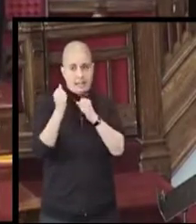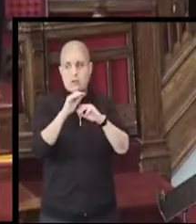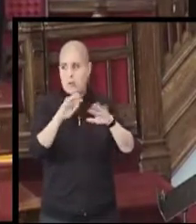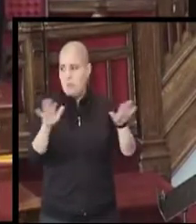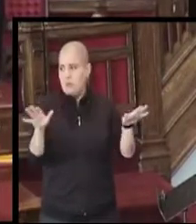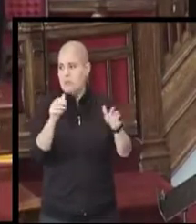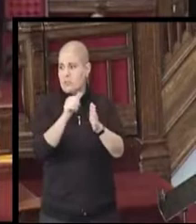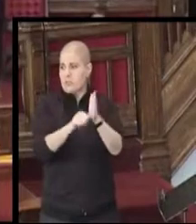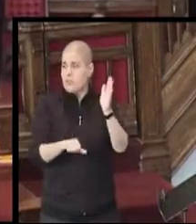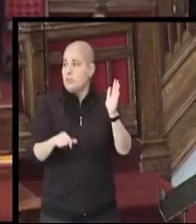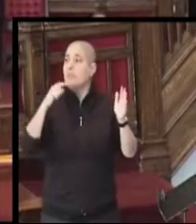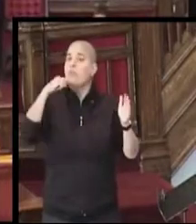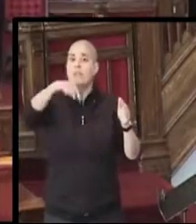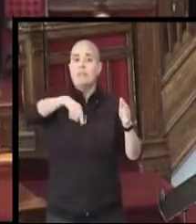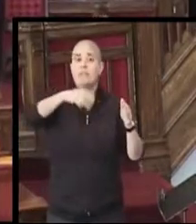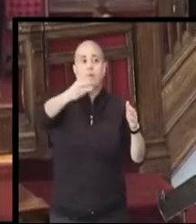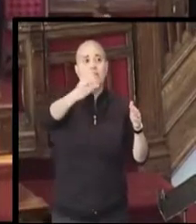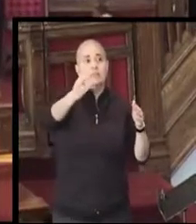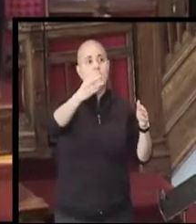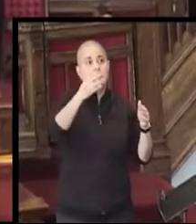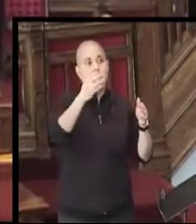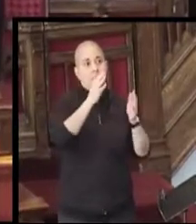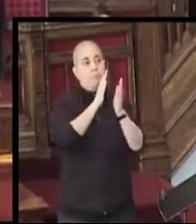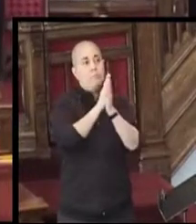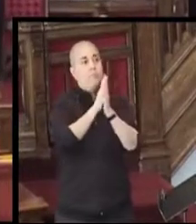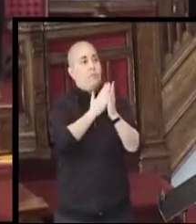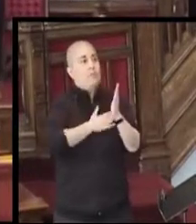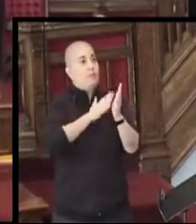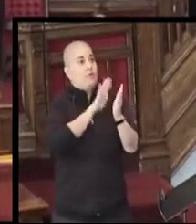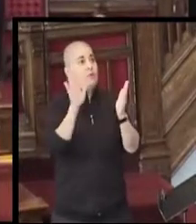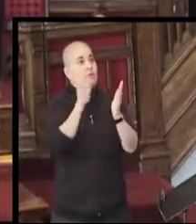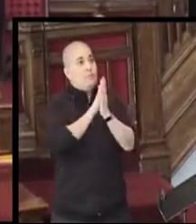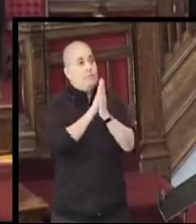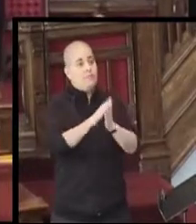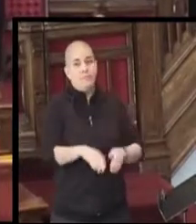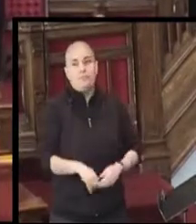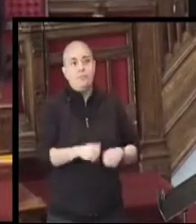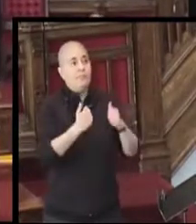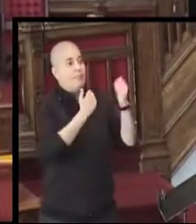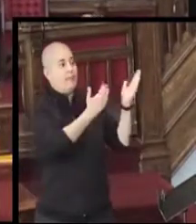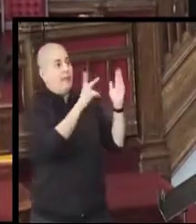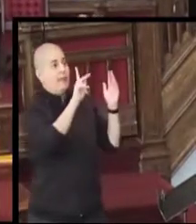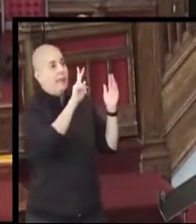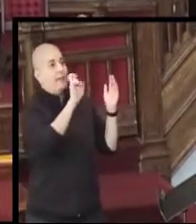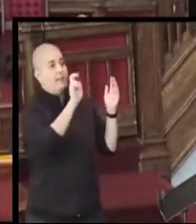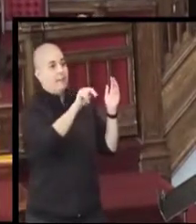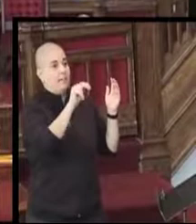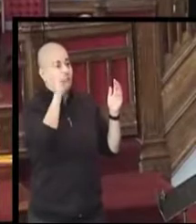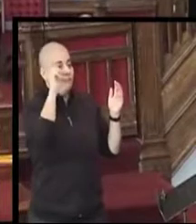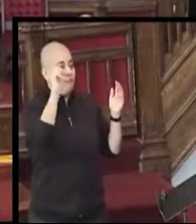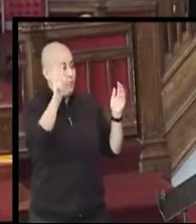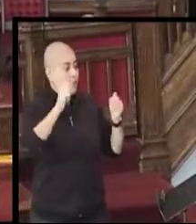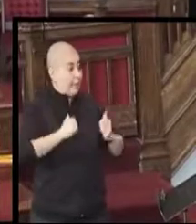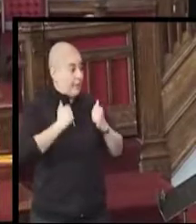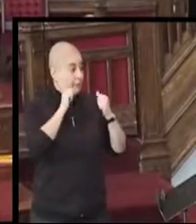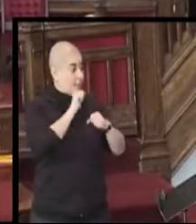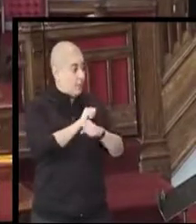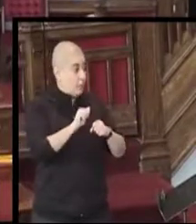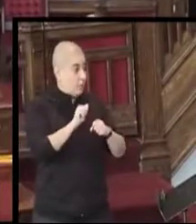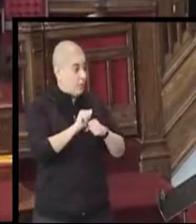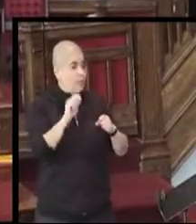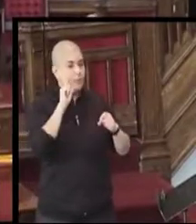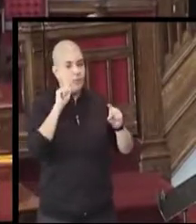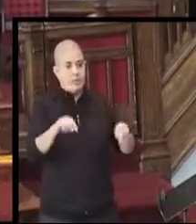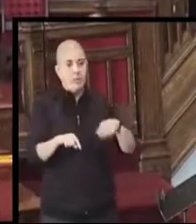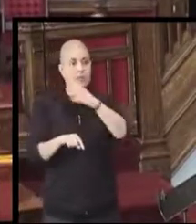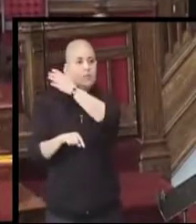so that's this Wednesday, so I appreciate your prayers. And now, Kevin has some information about the life and work of our church.